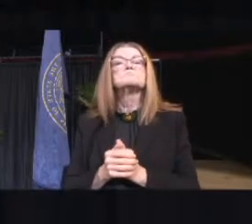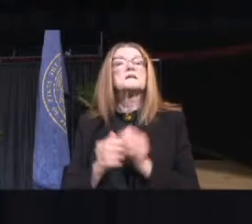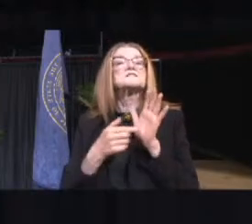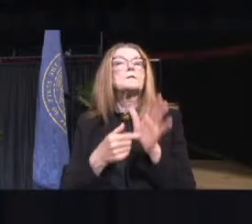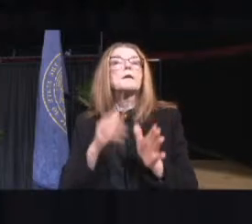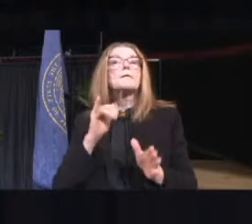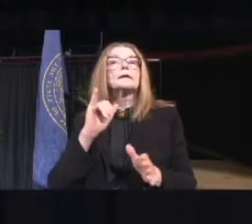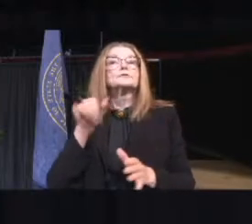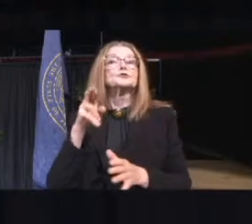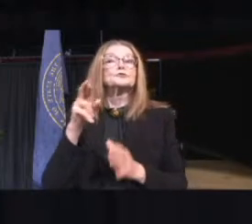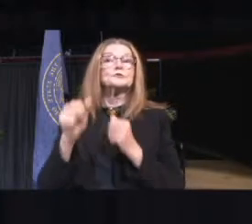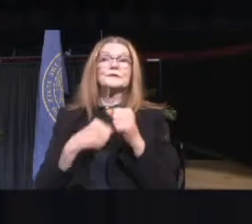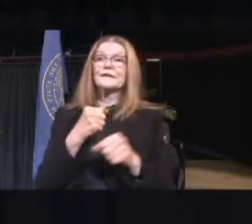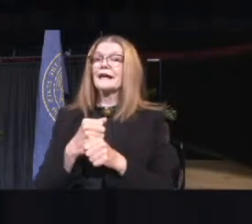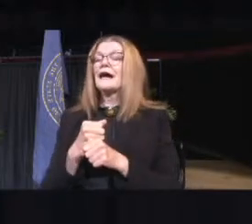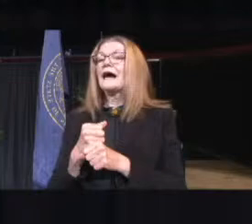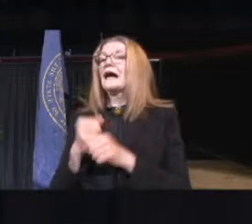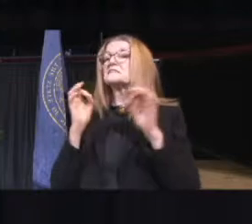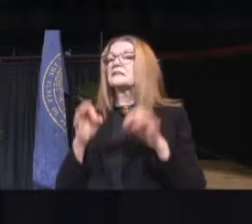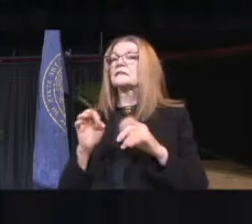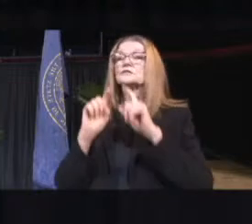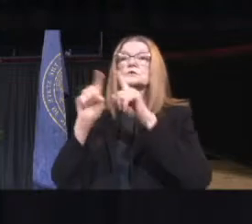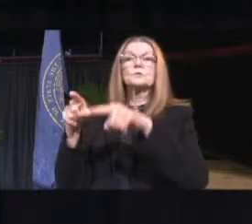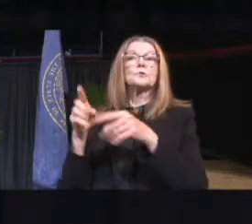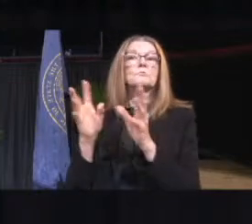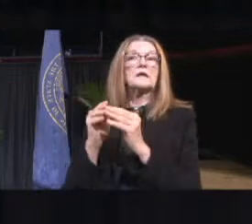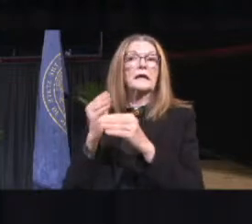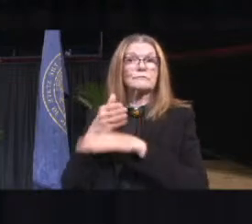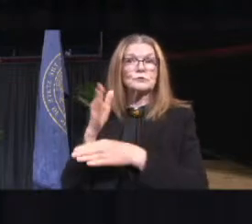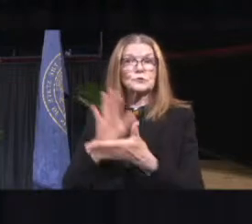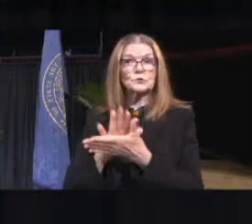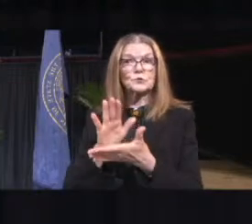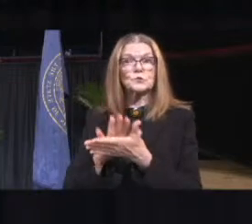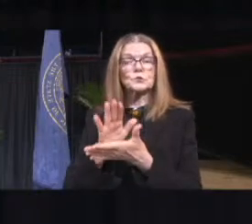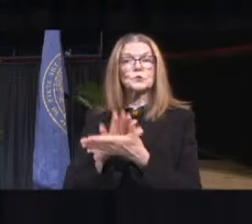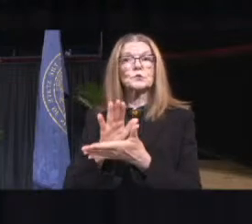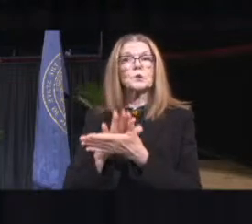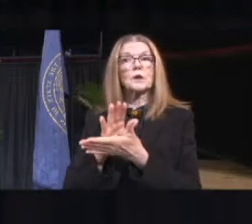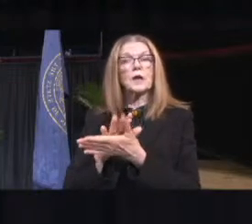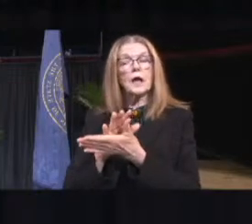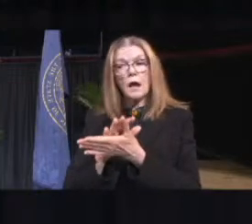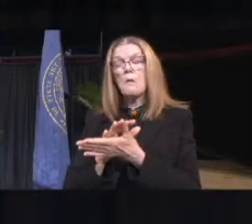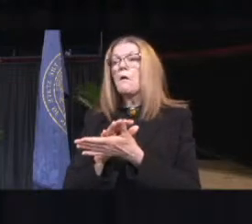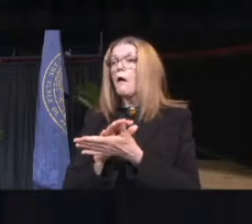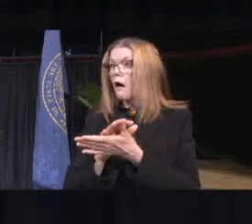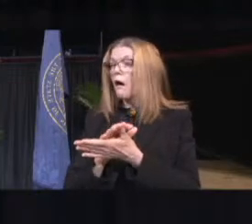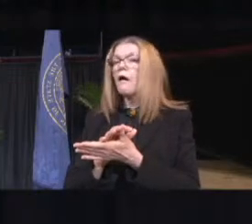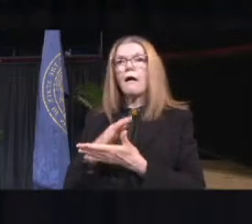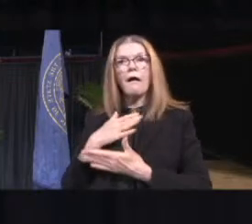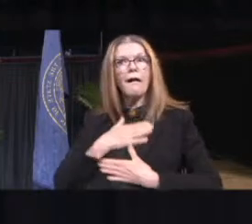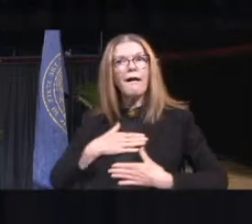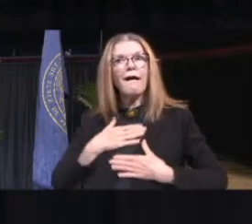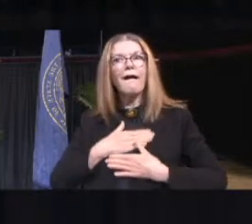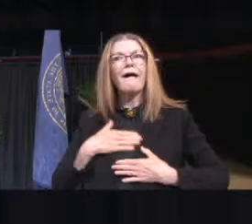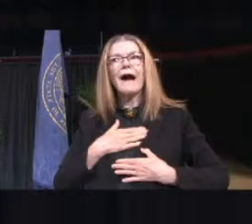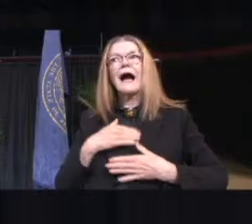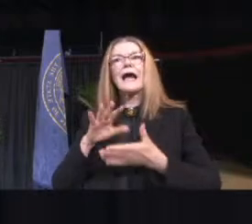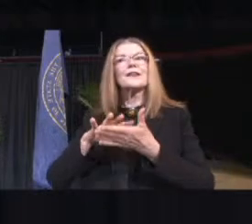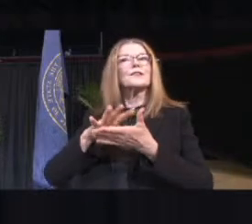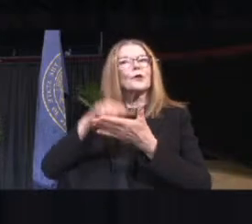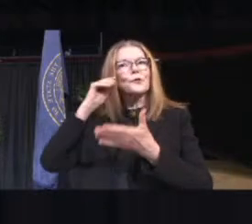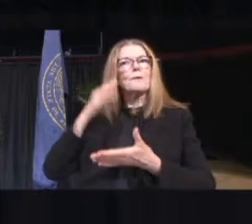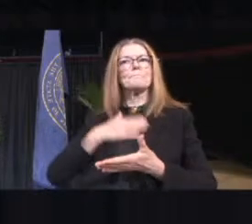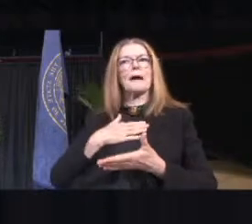to attend a speech meeting after school. Surprisingly, I decided to continue pursuing the activity, and I grew in my passion for public